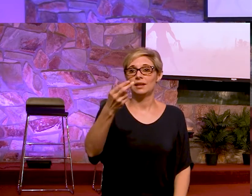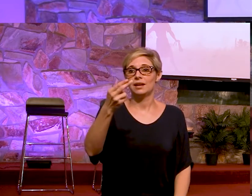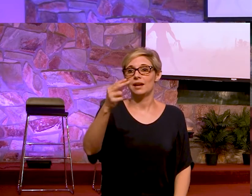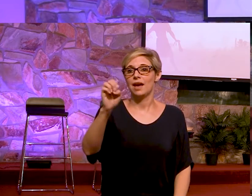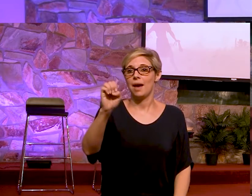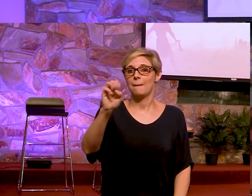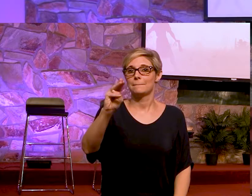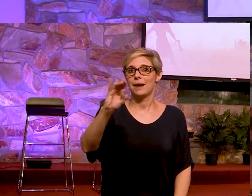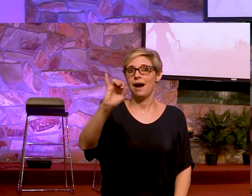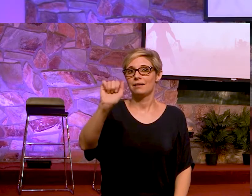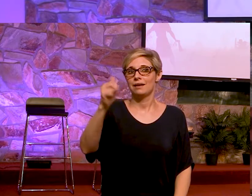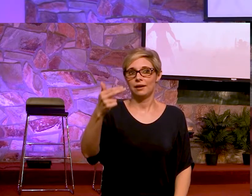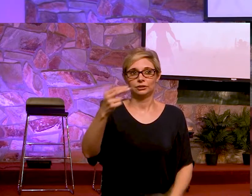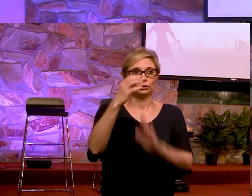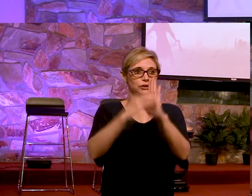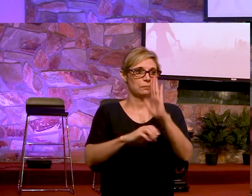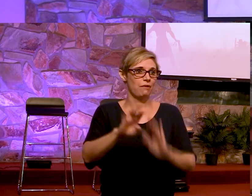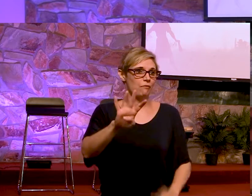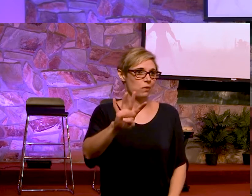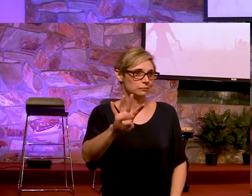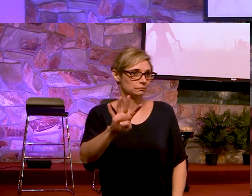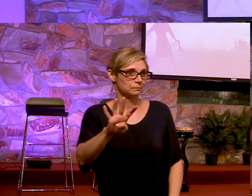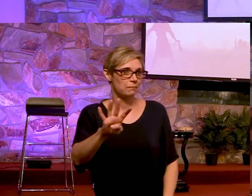Nehemiah chapter 4.